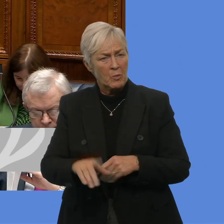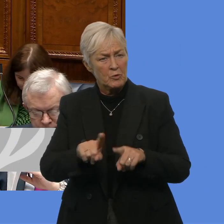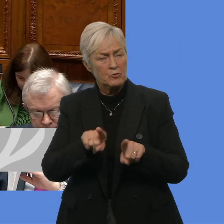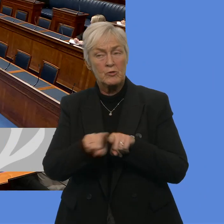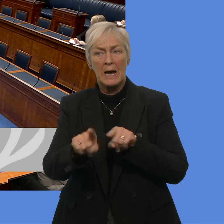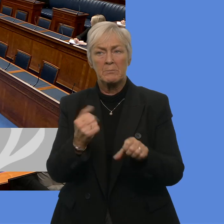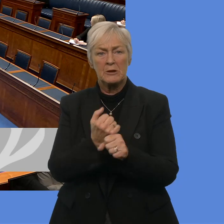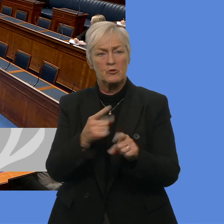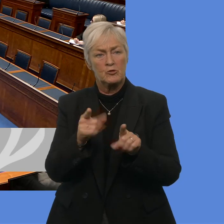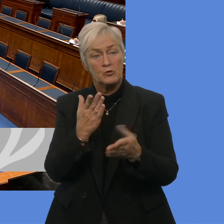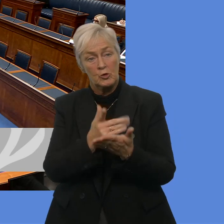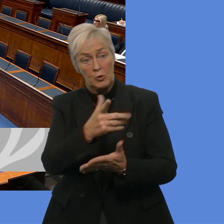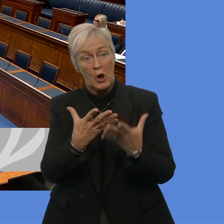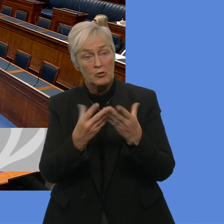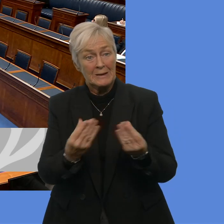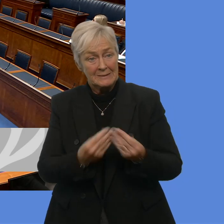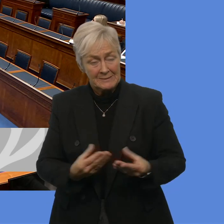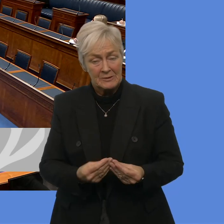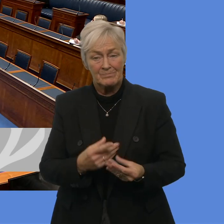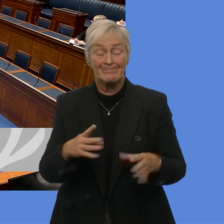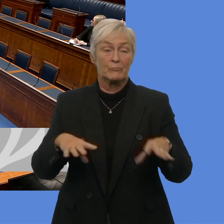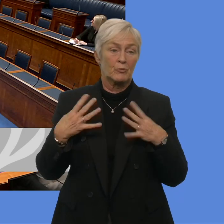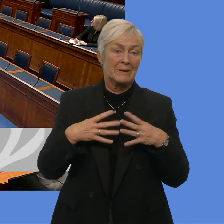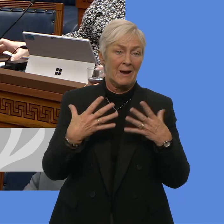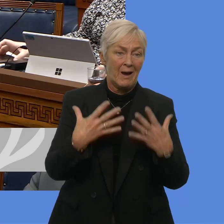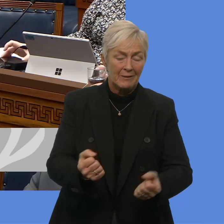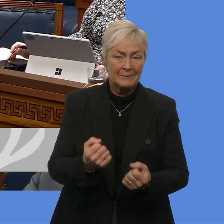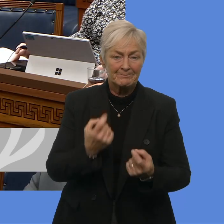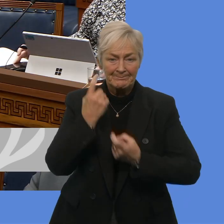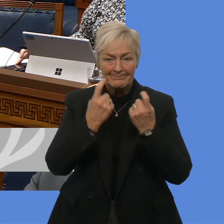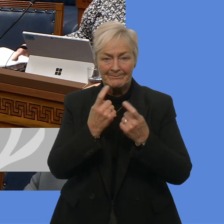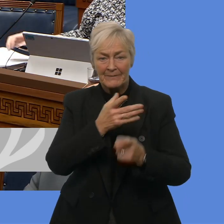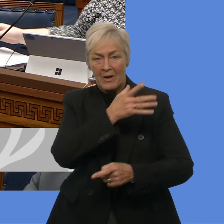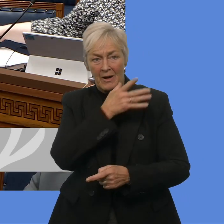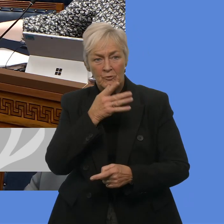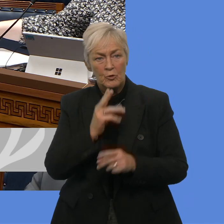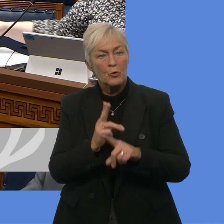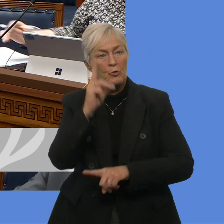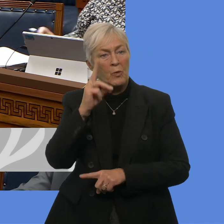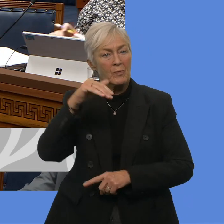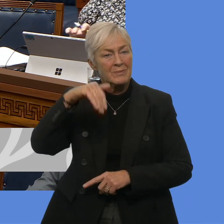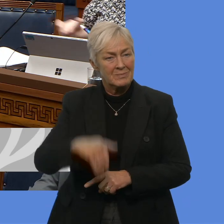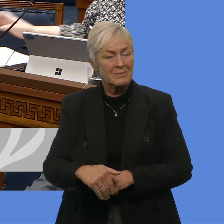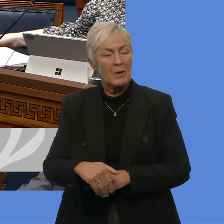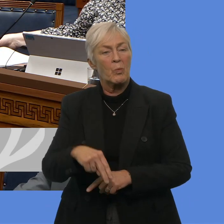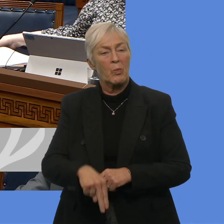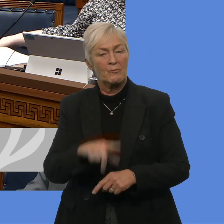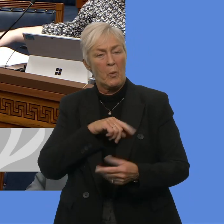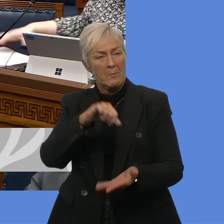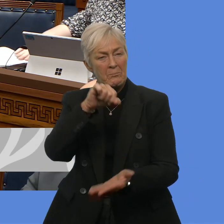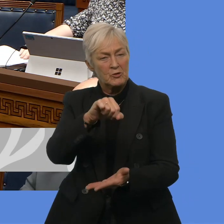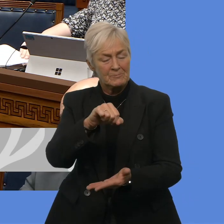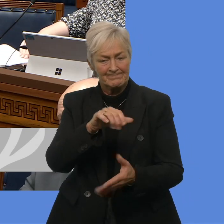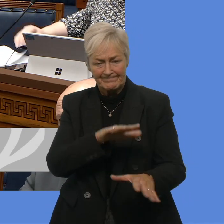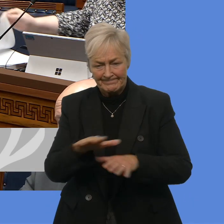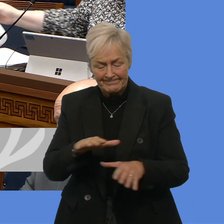address that? Minister. So there already is a disparity in terms of agriculture north and south, in terms of the budget settlements and the